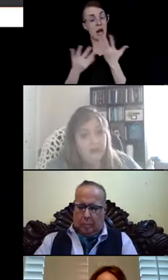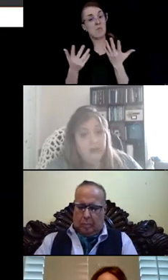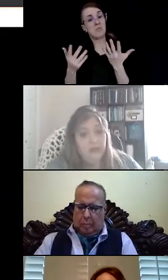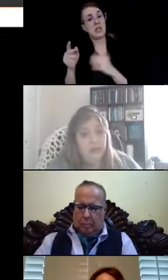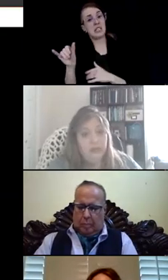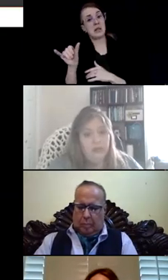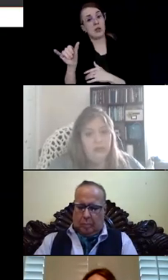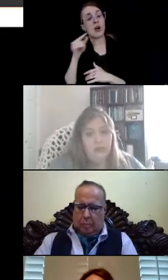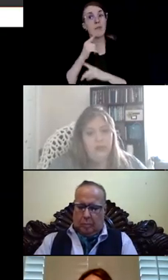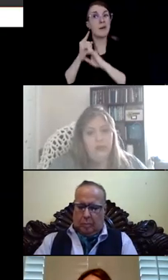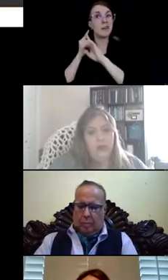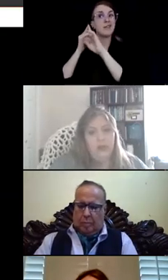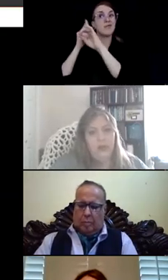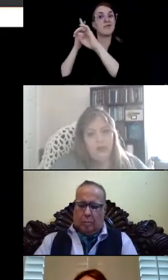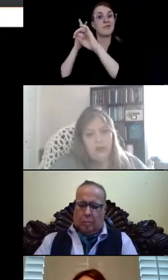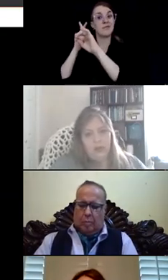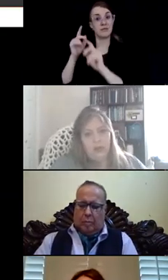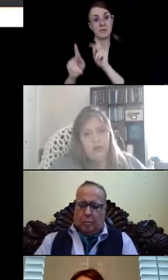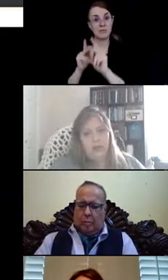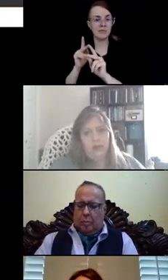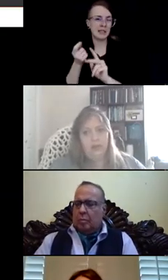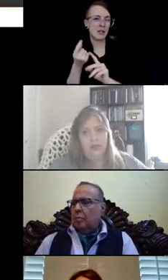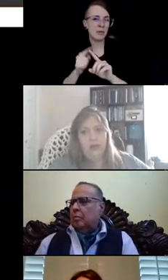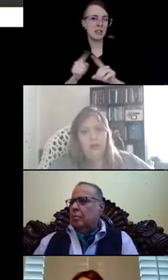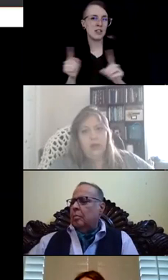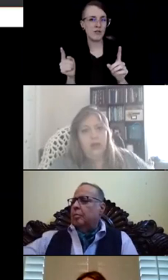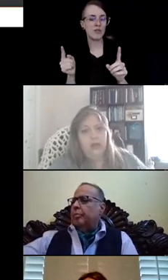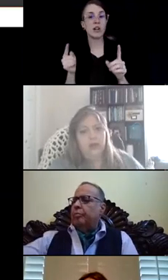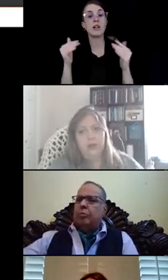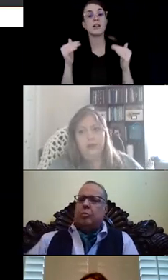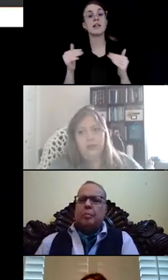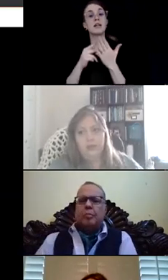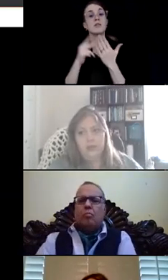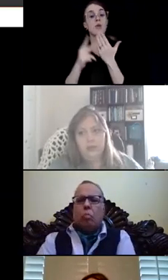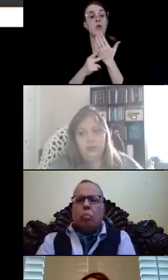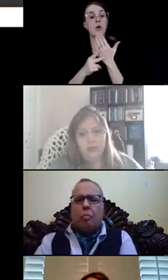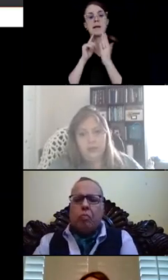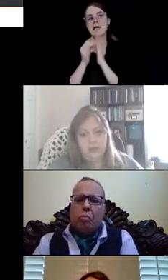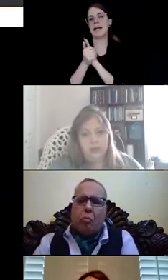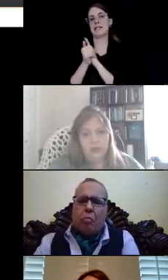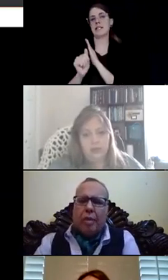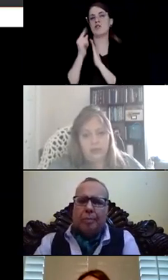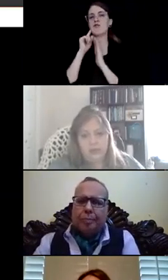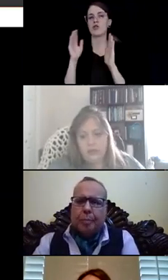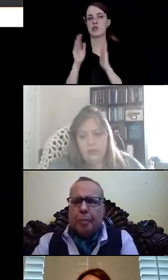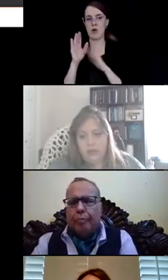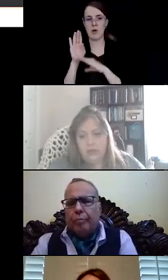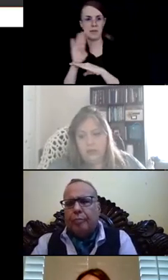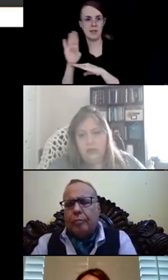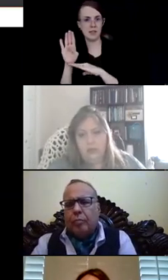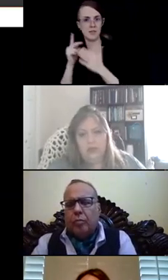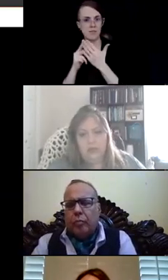target audience is a little different. The next program is actually the Skills for Small Business program. And this is the program